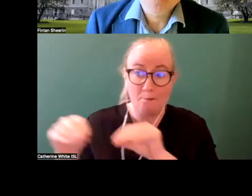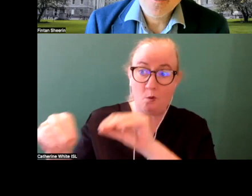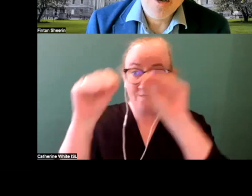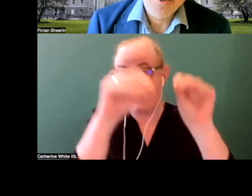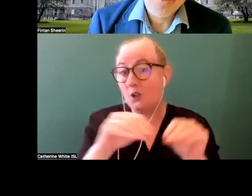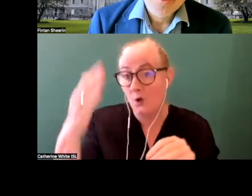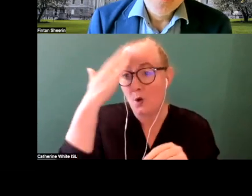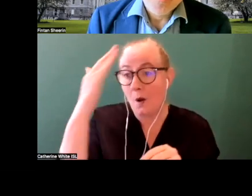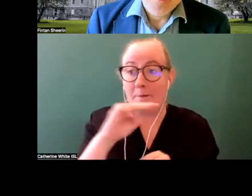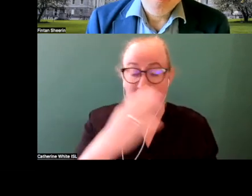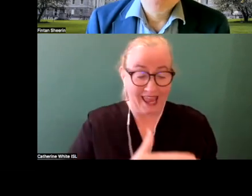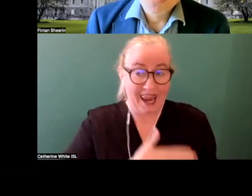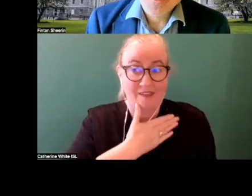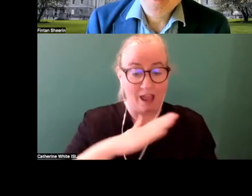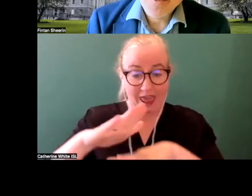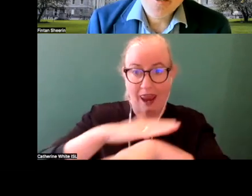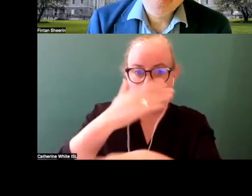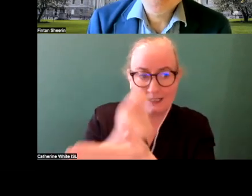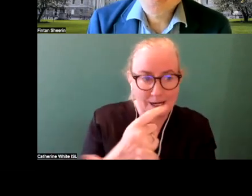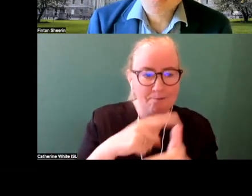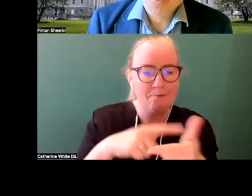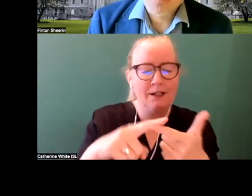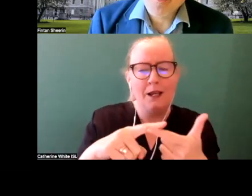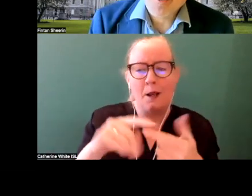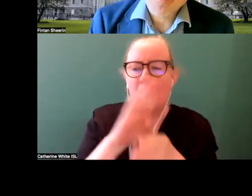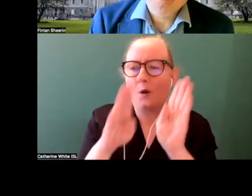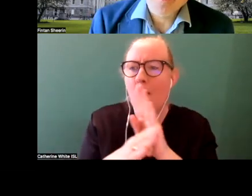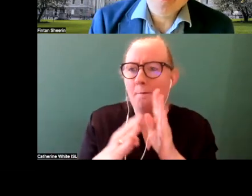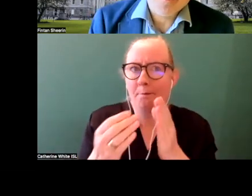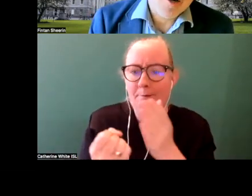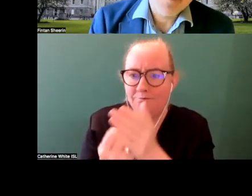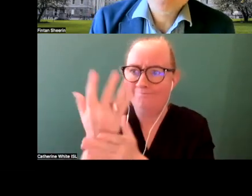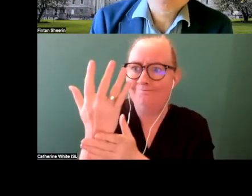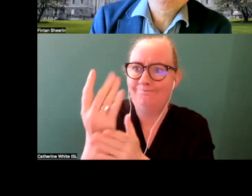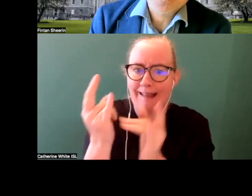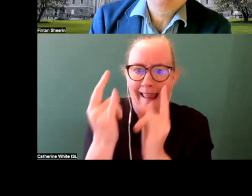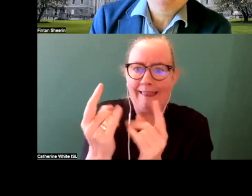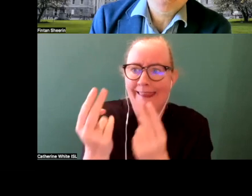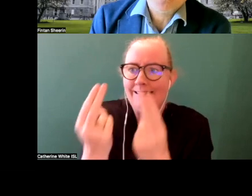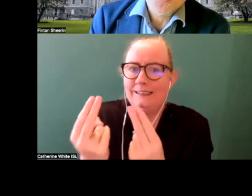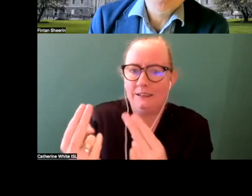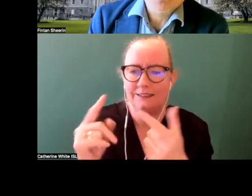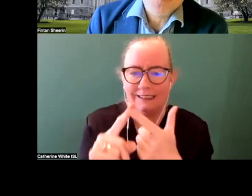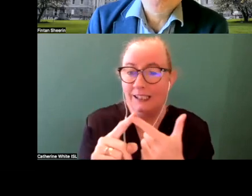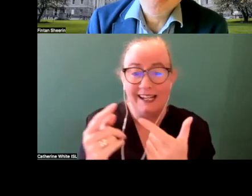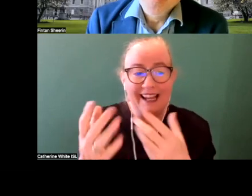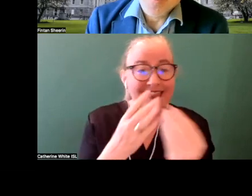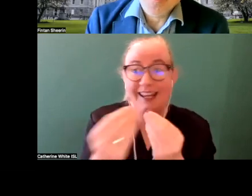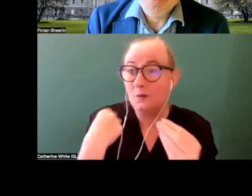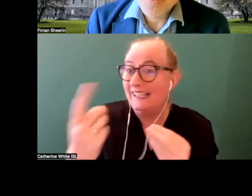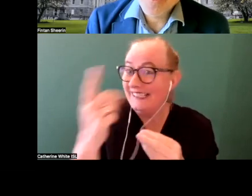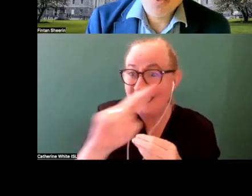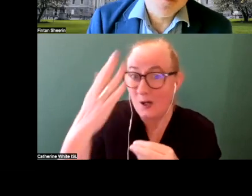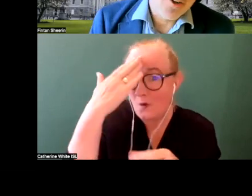living longer. Emerging health needs are being found. Things we didn't know about before